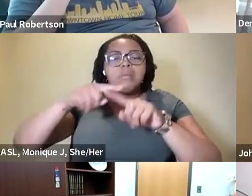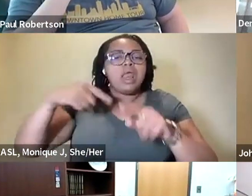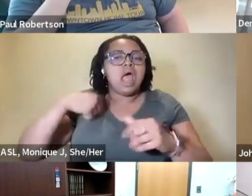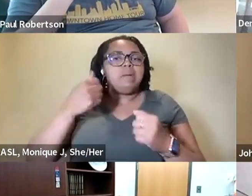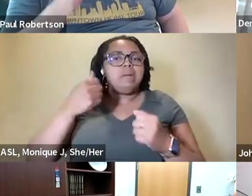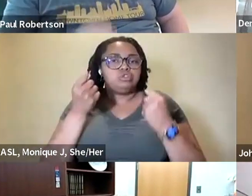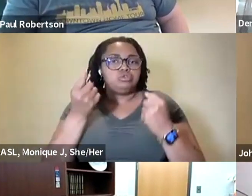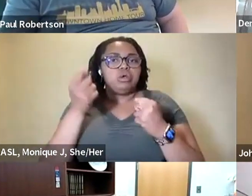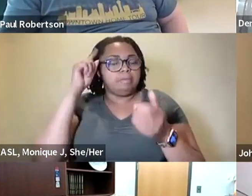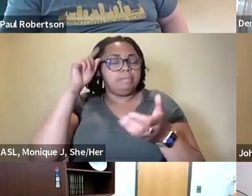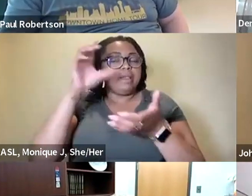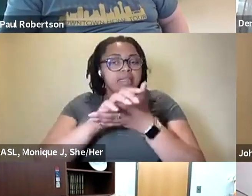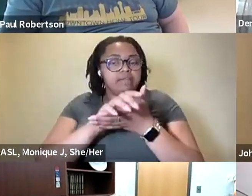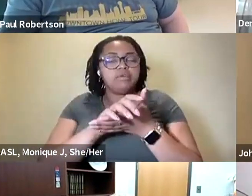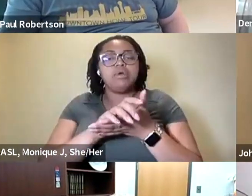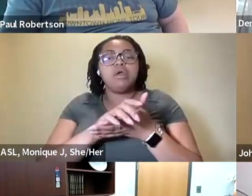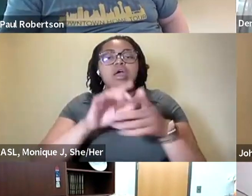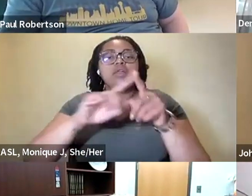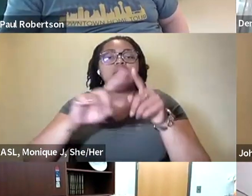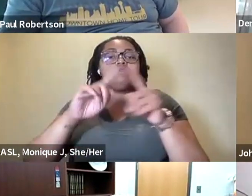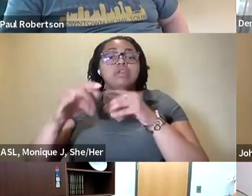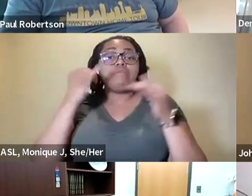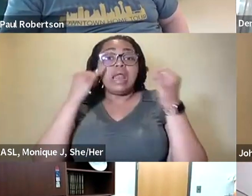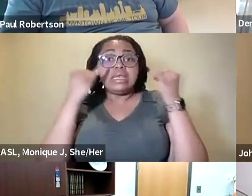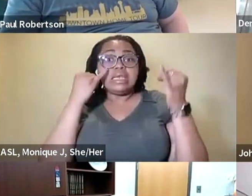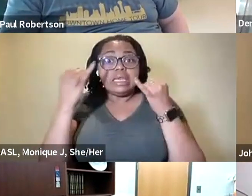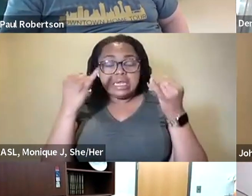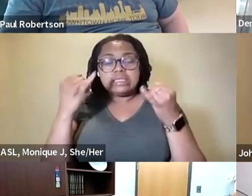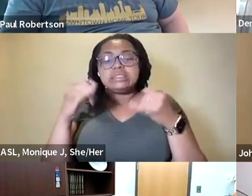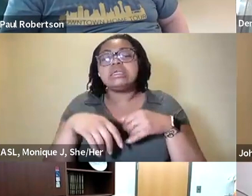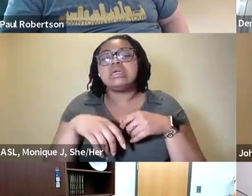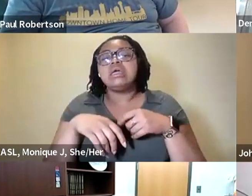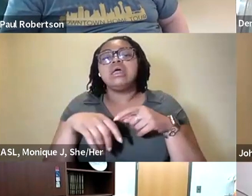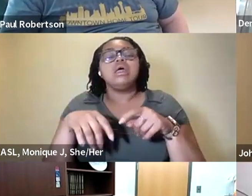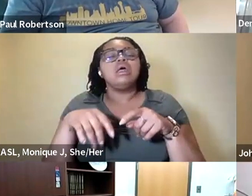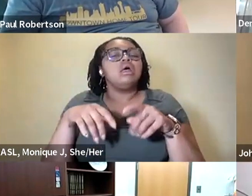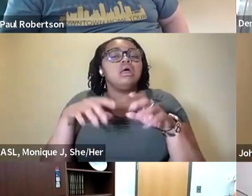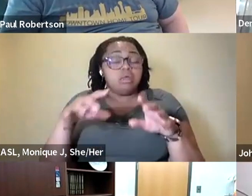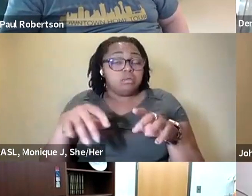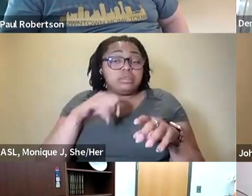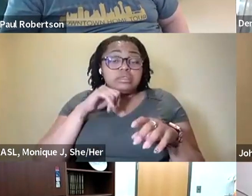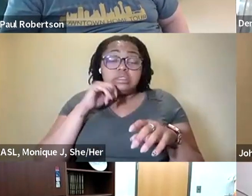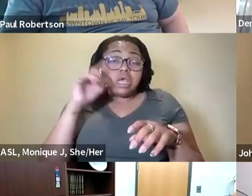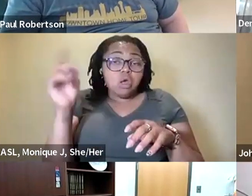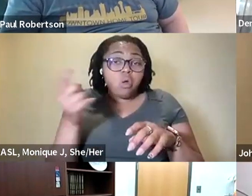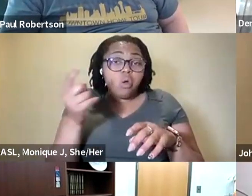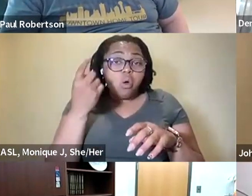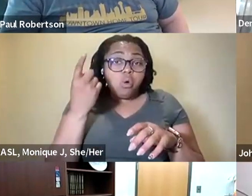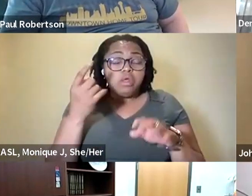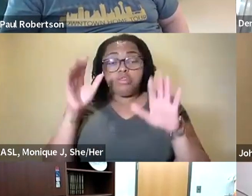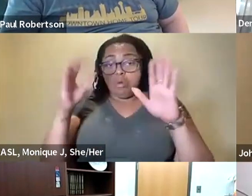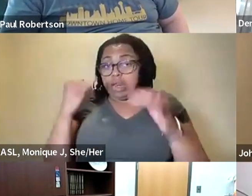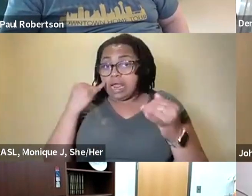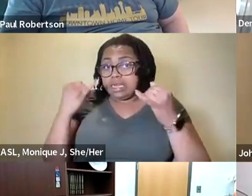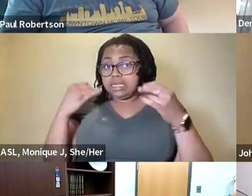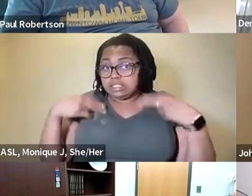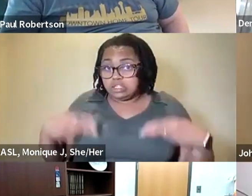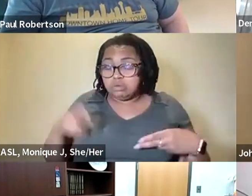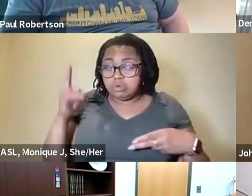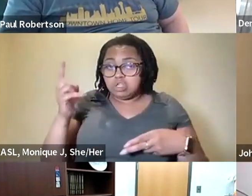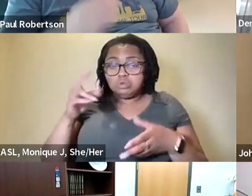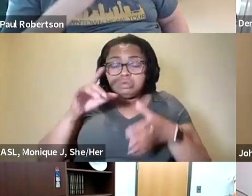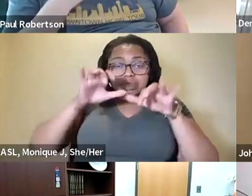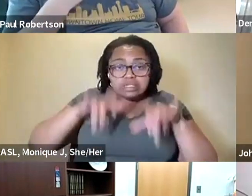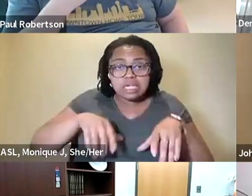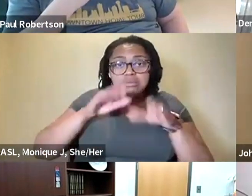ideas. So it's not just that people that some of the great ideas in human history have just been, you know, put in textbooks and, you